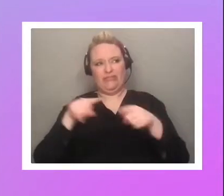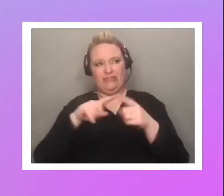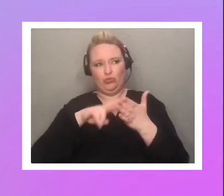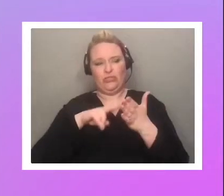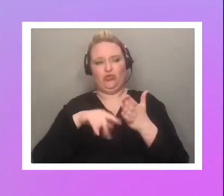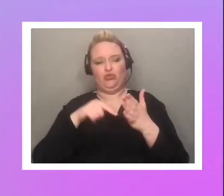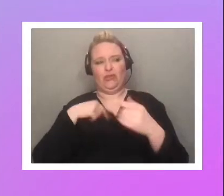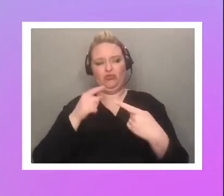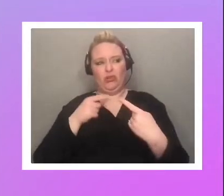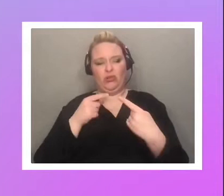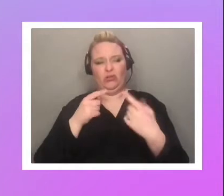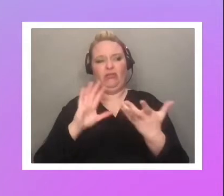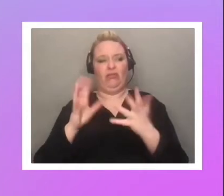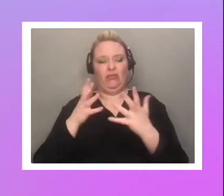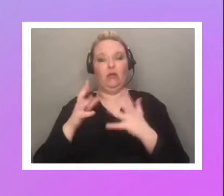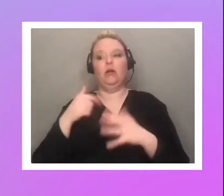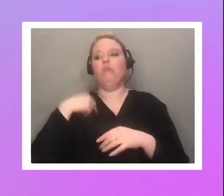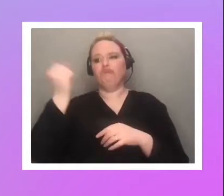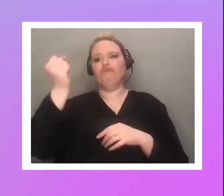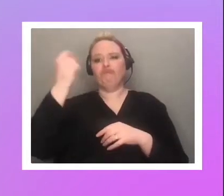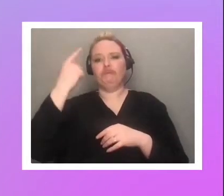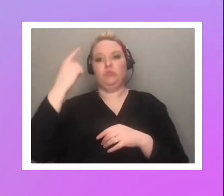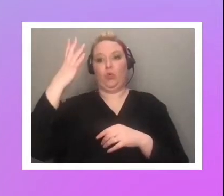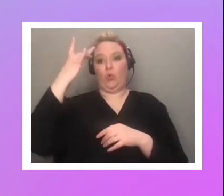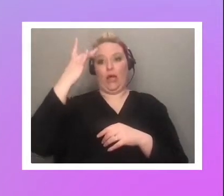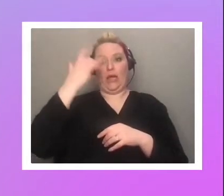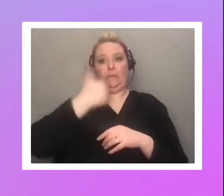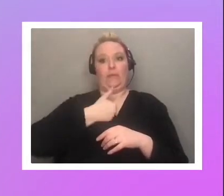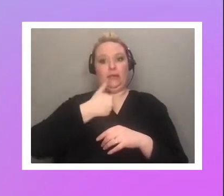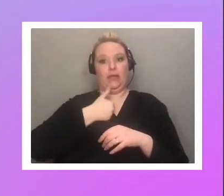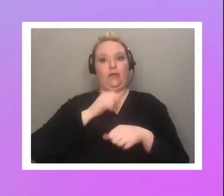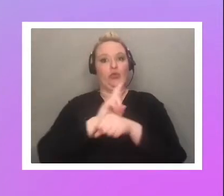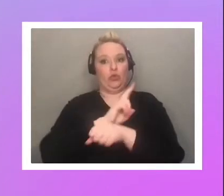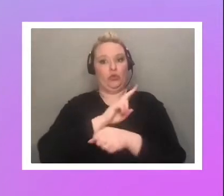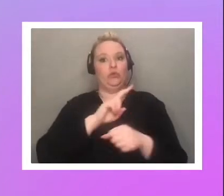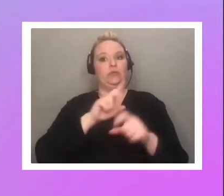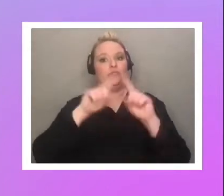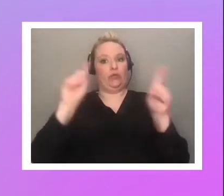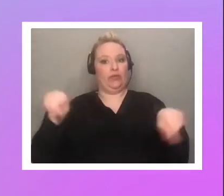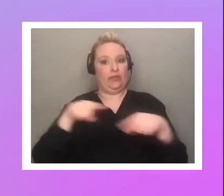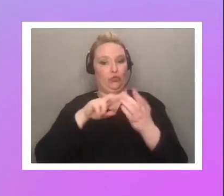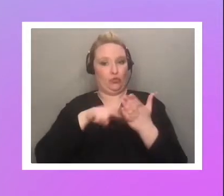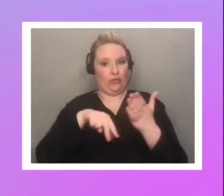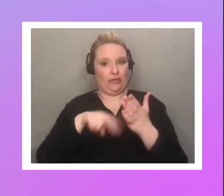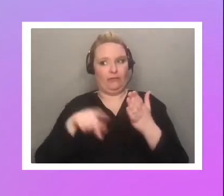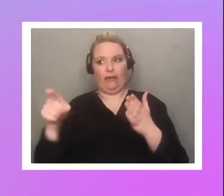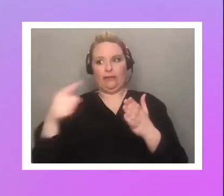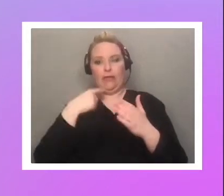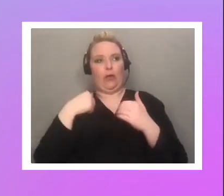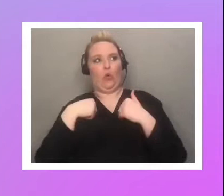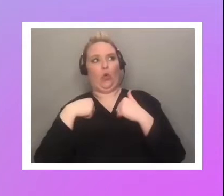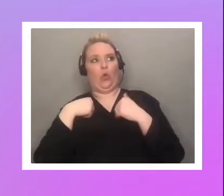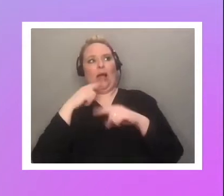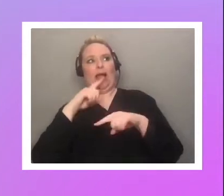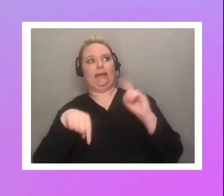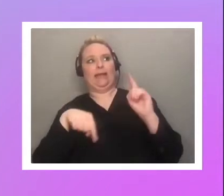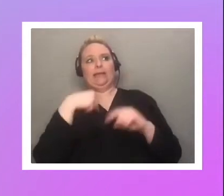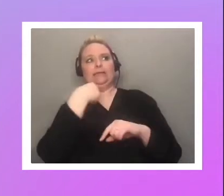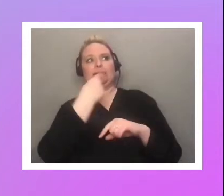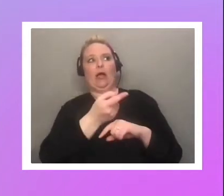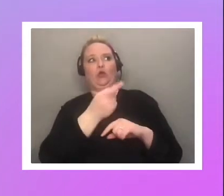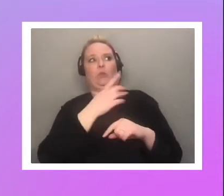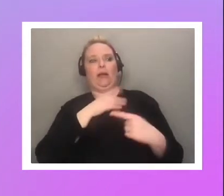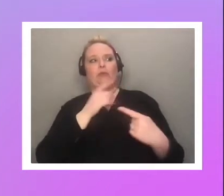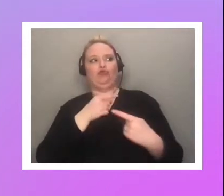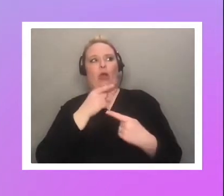And, and I understand that because I'm someone that does use a screen reader. And so they're like, oh no, I can't tell you. And she's